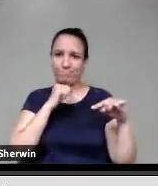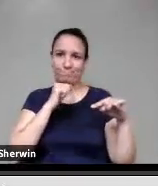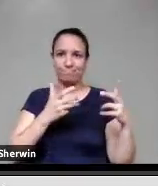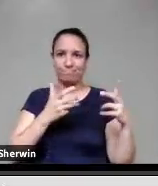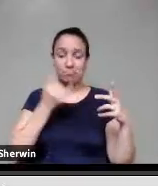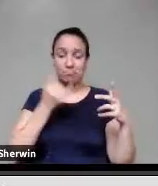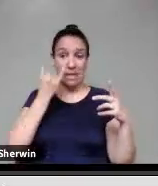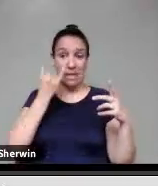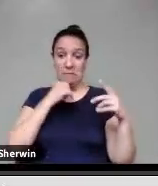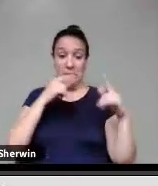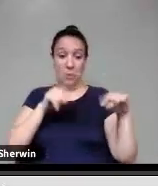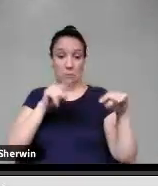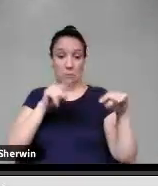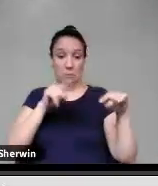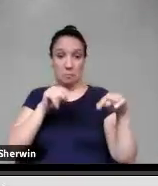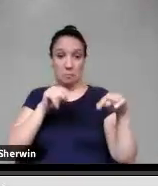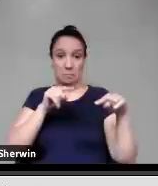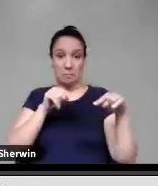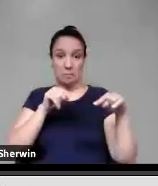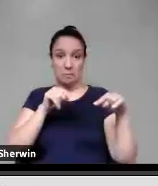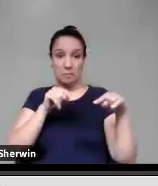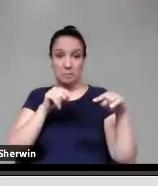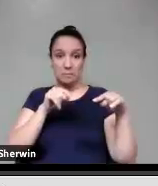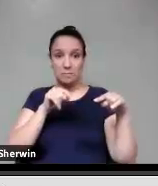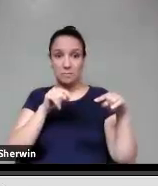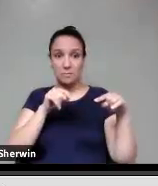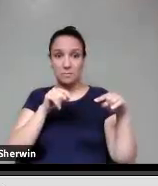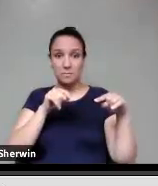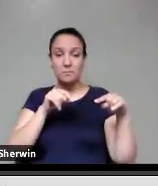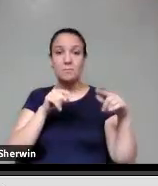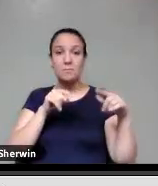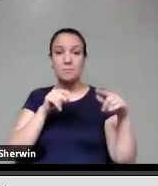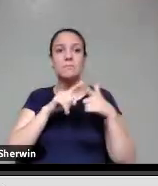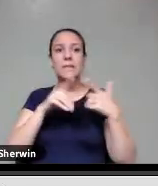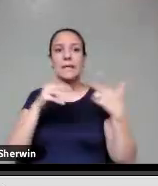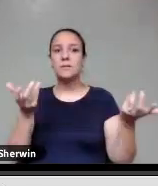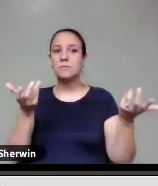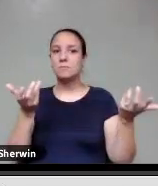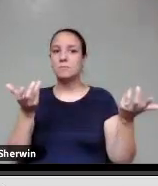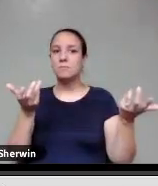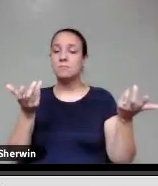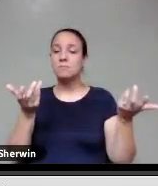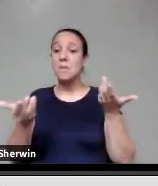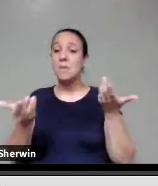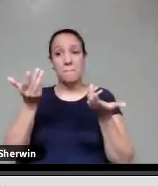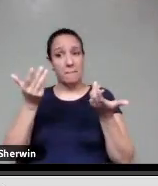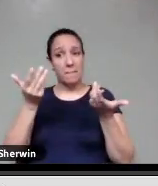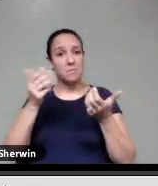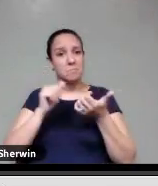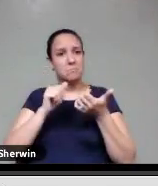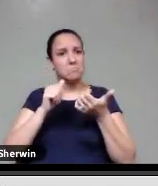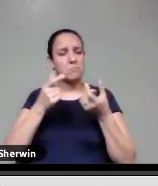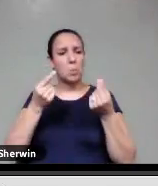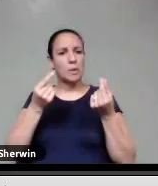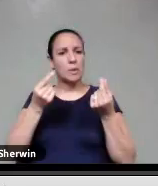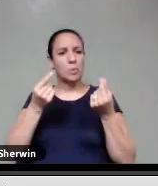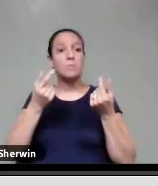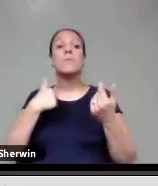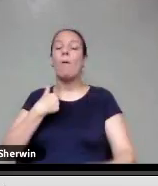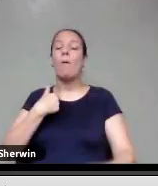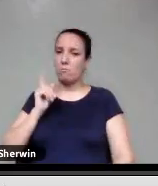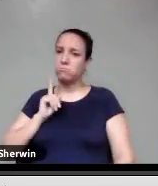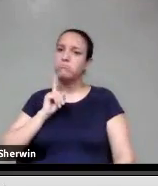don't come to your library often or consistently, you may need to go to them.